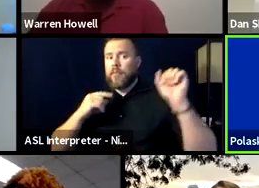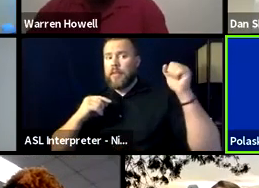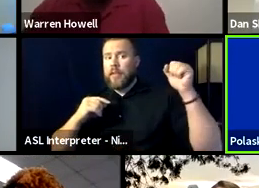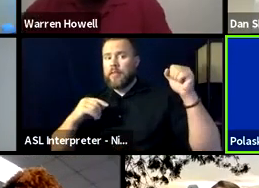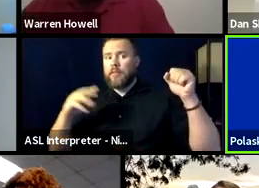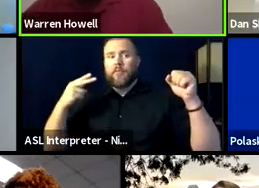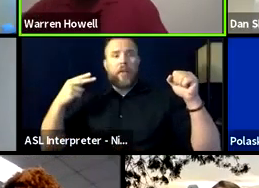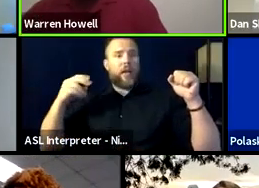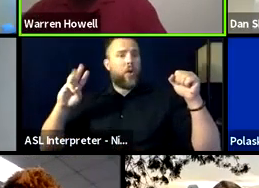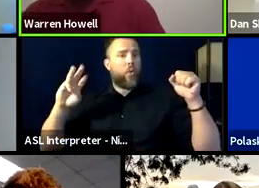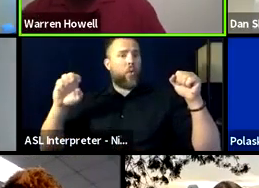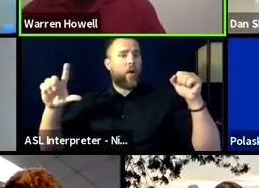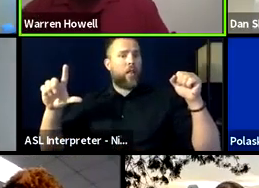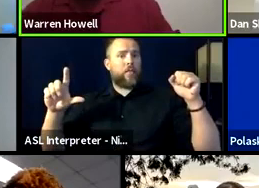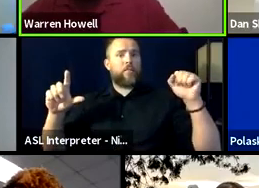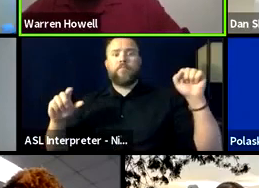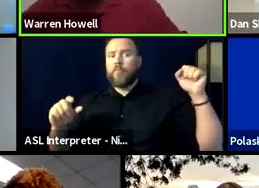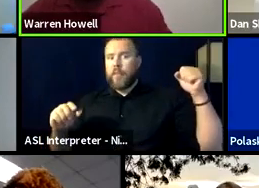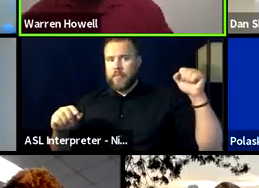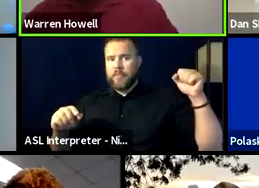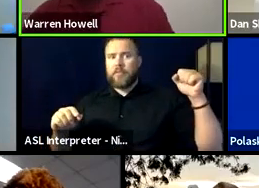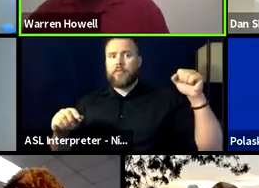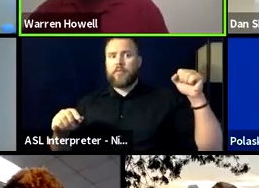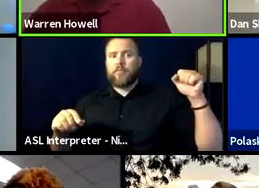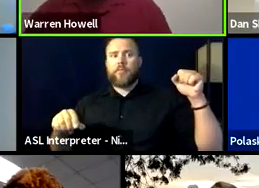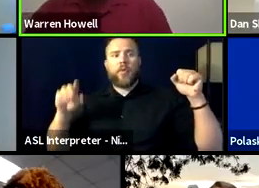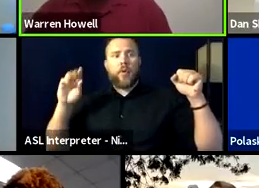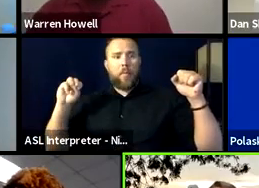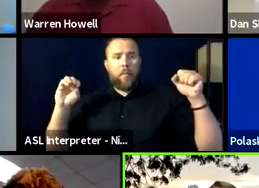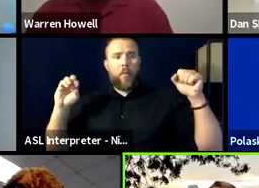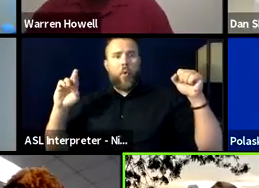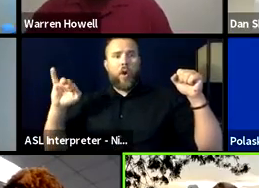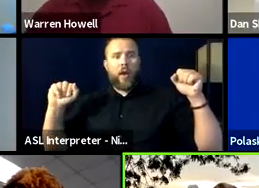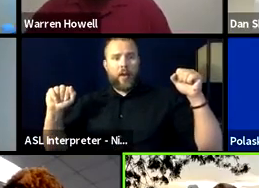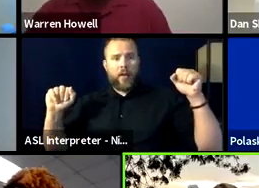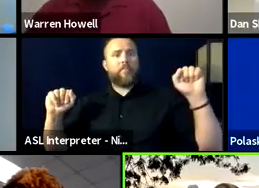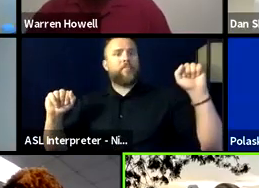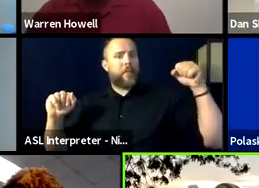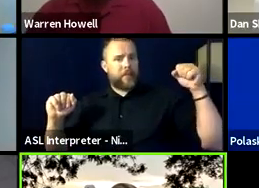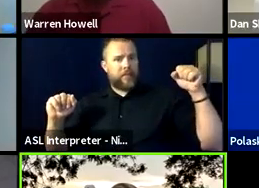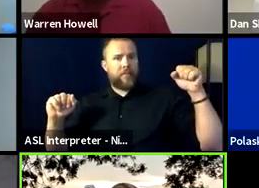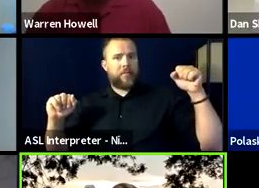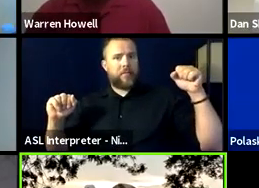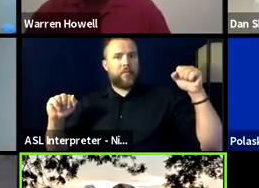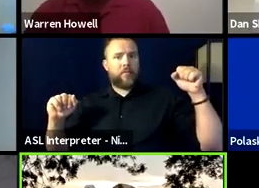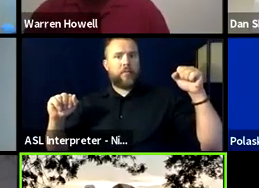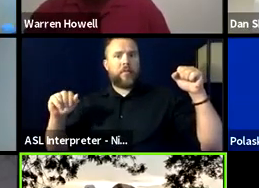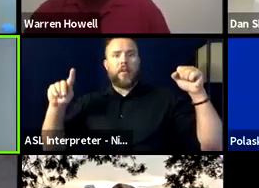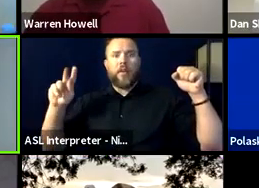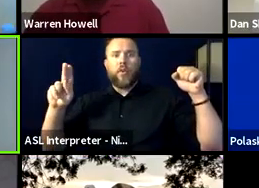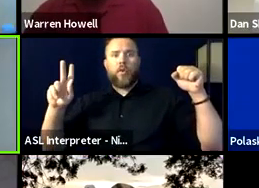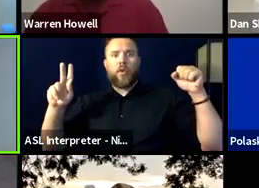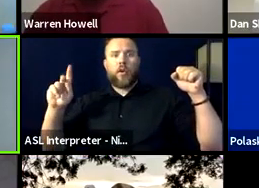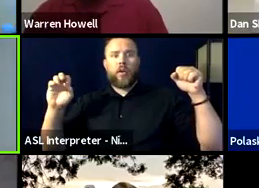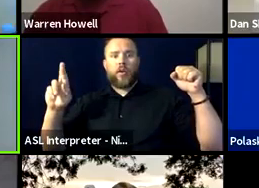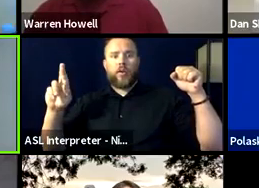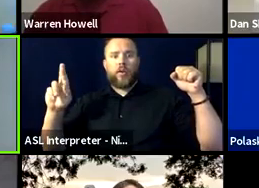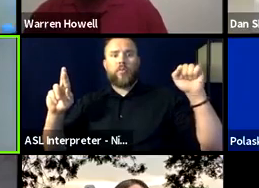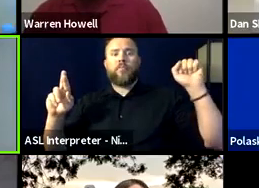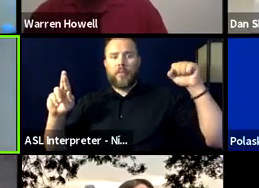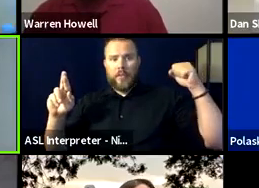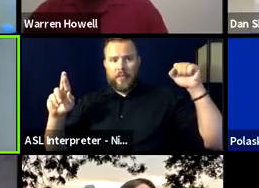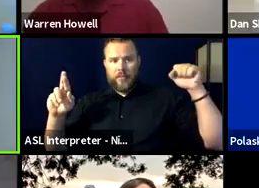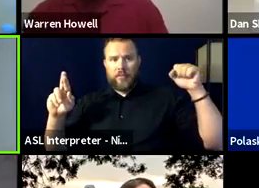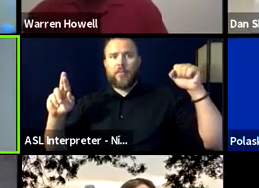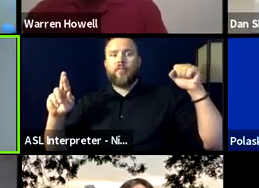Howell, Warren Howell, yes. Mrs. Moriak, Monica Moriak, yes. Mrs. Smith Tucker, Alethea Smith Tucker,